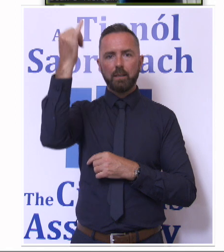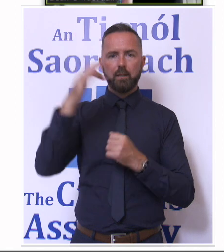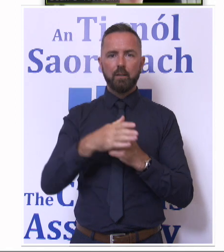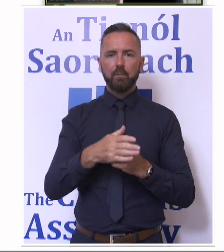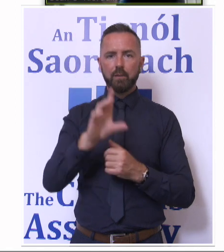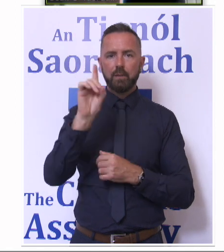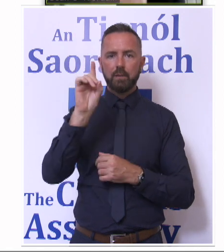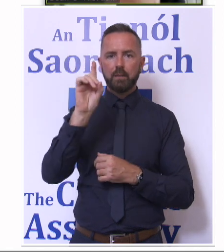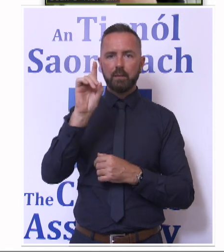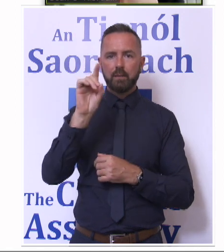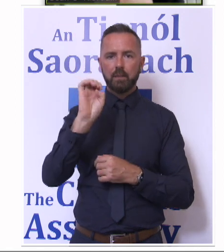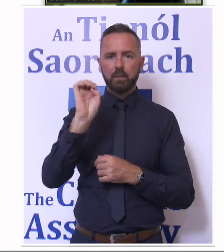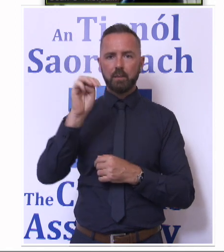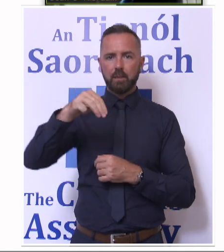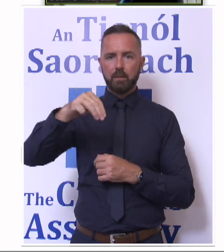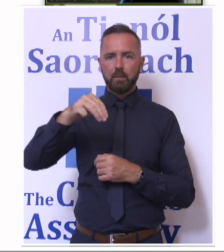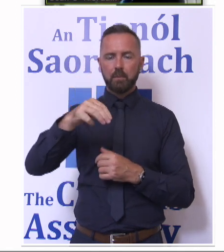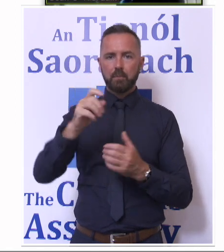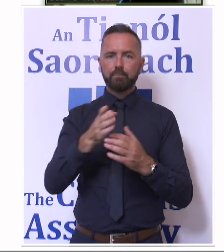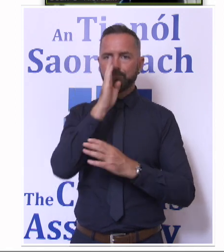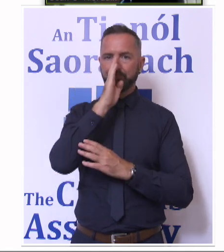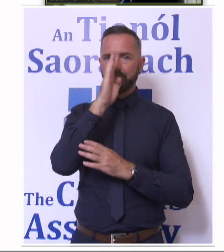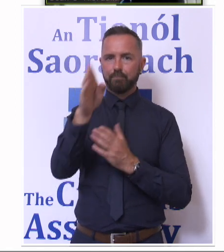elected mayors or directly elected